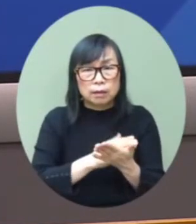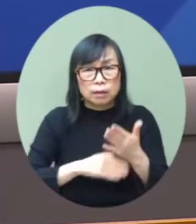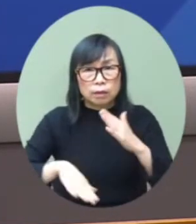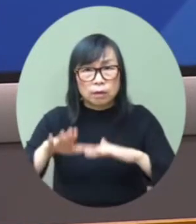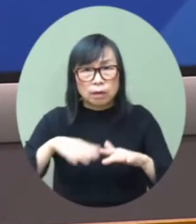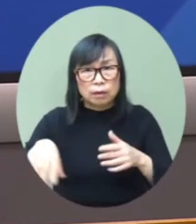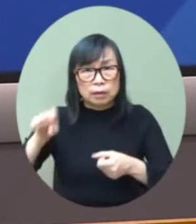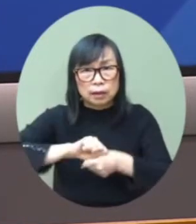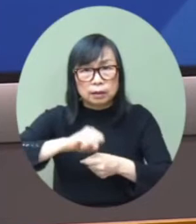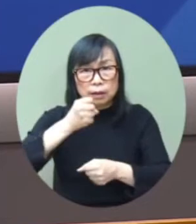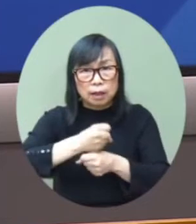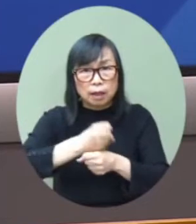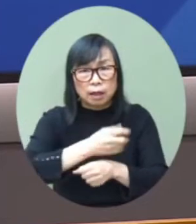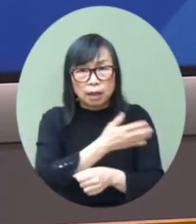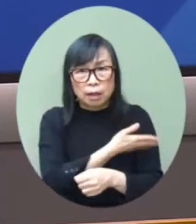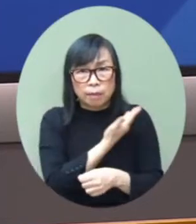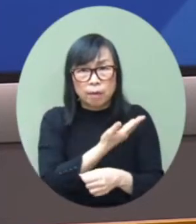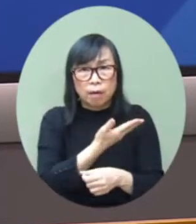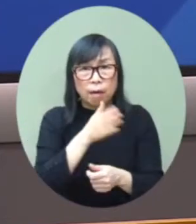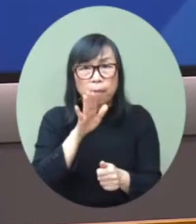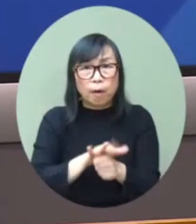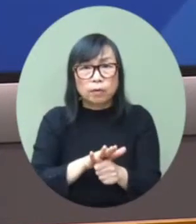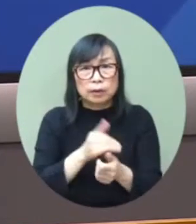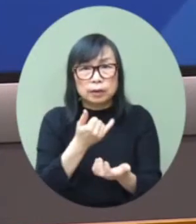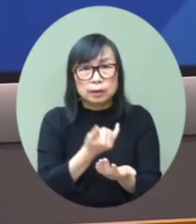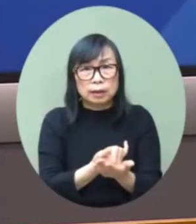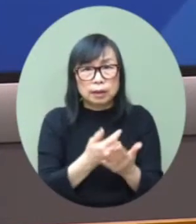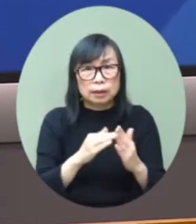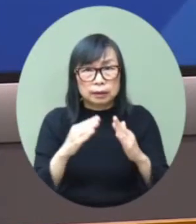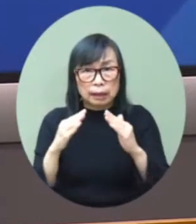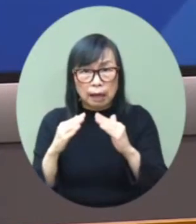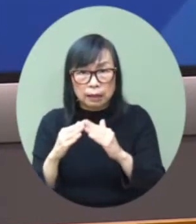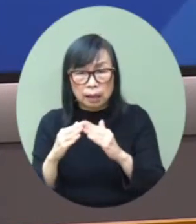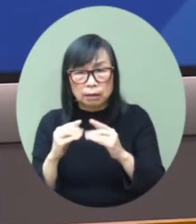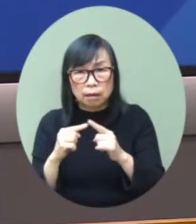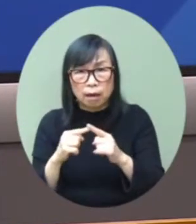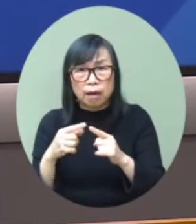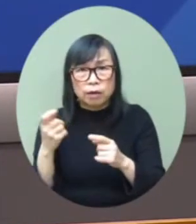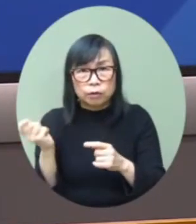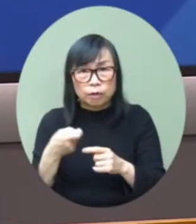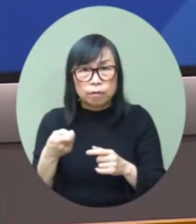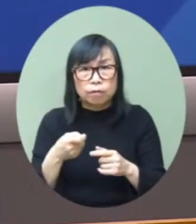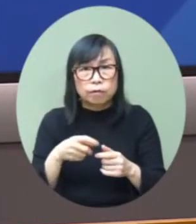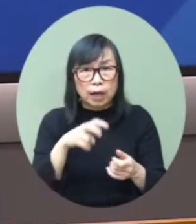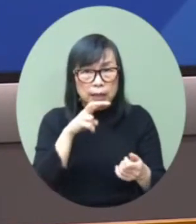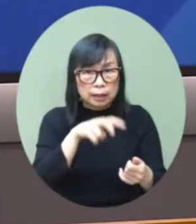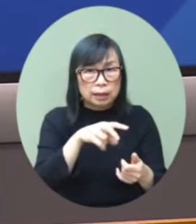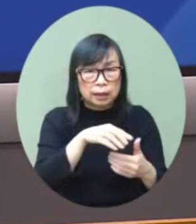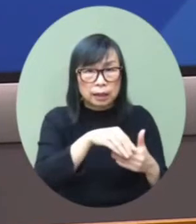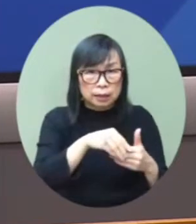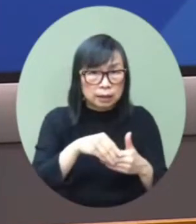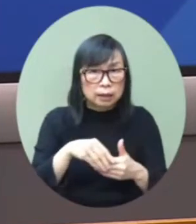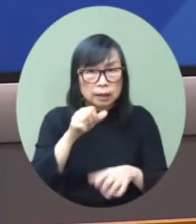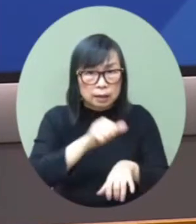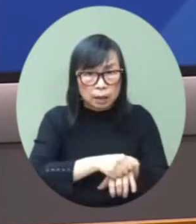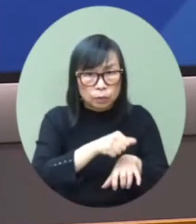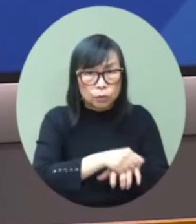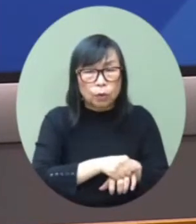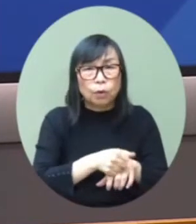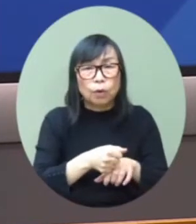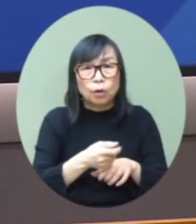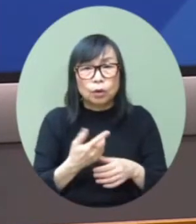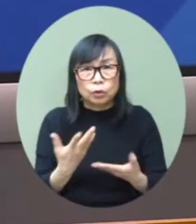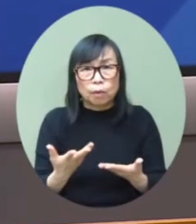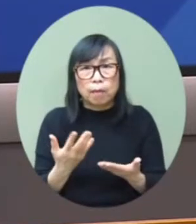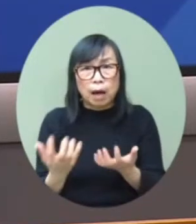we hope to streamline the procedures and add more manpower to help their next of kin to claim